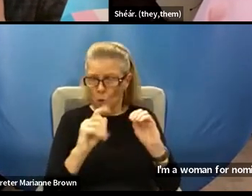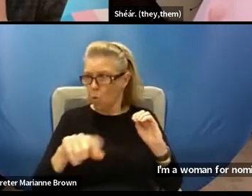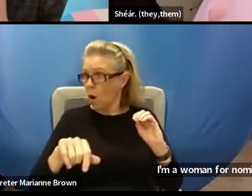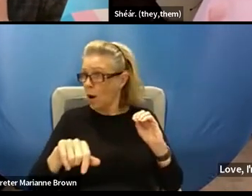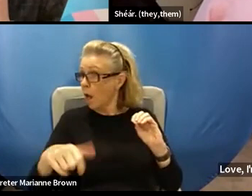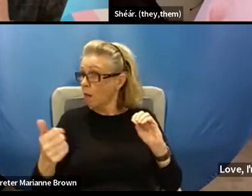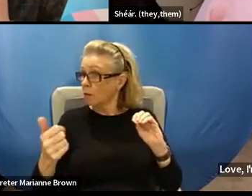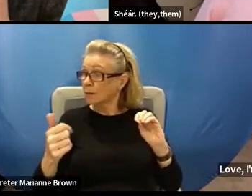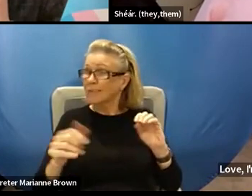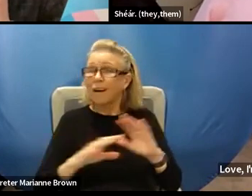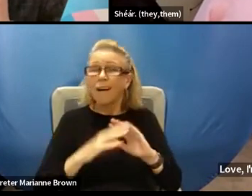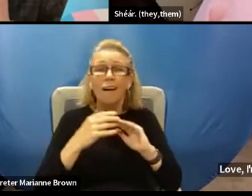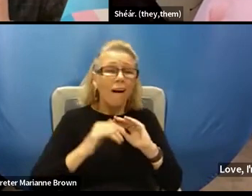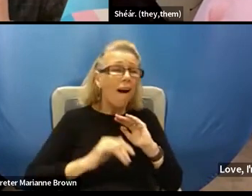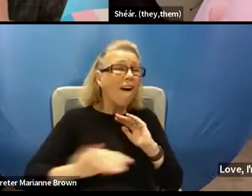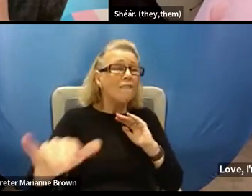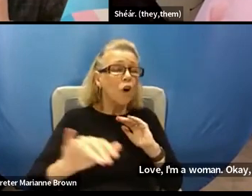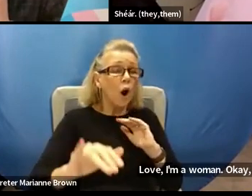me feel less than.